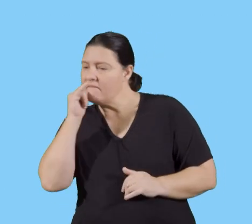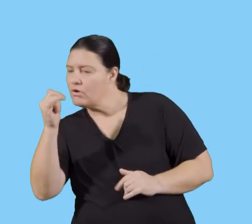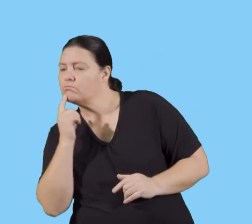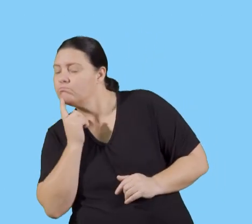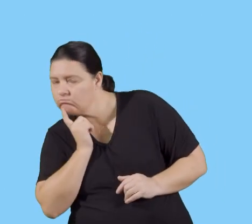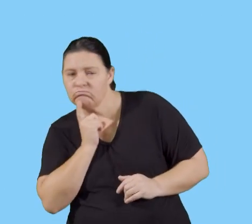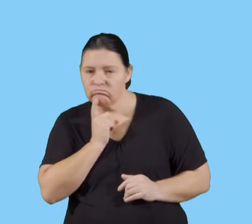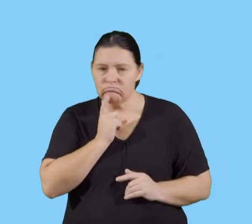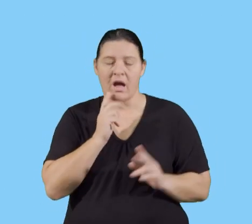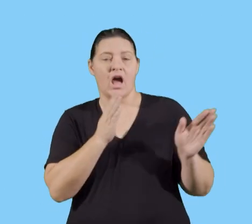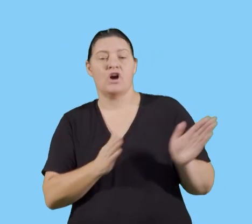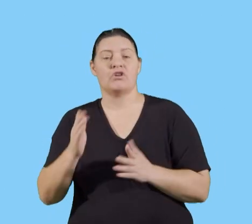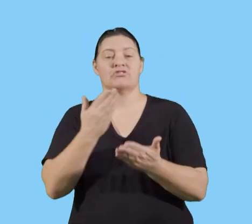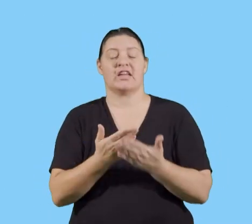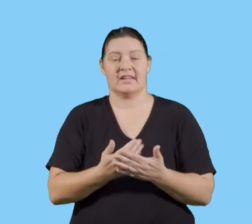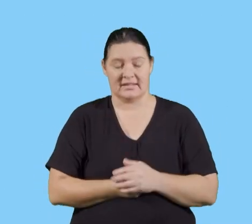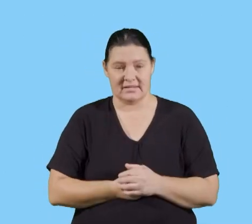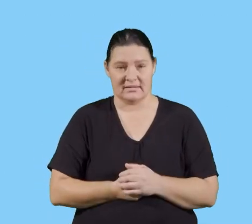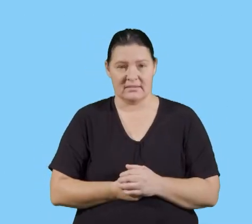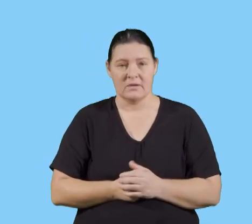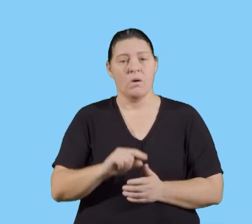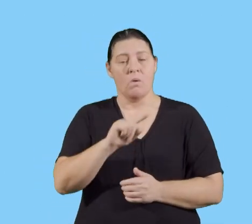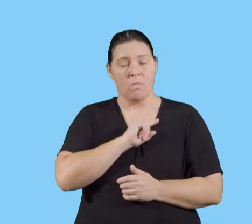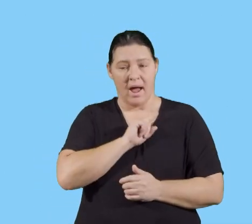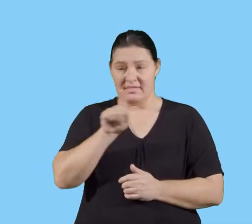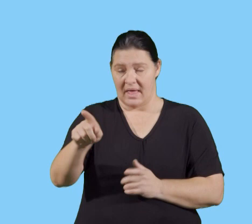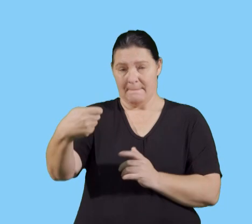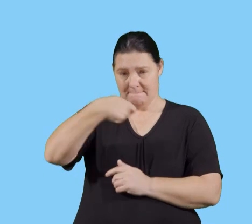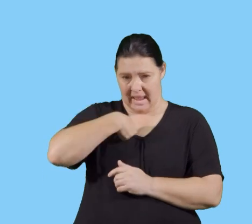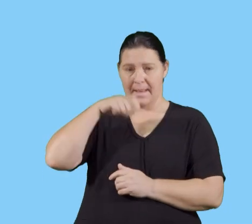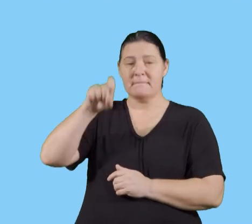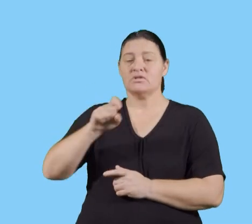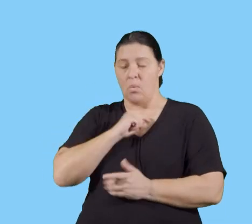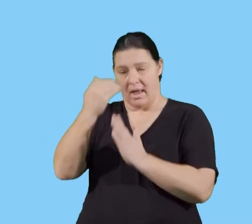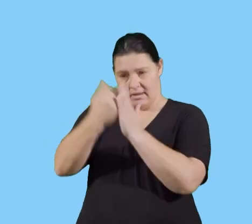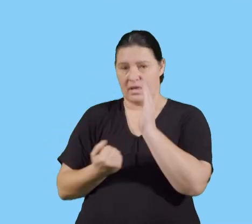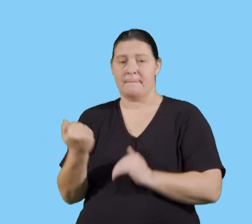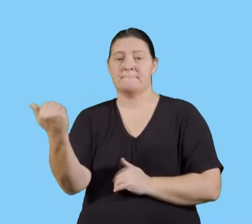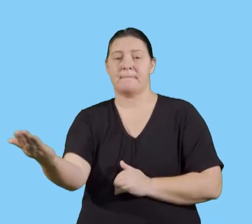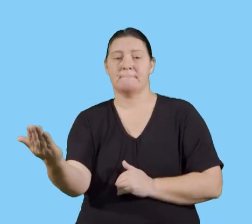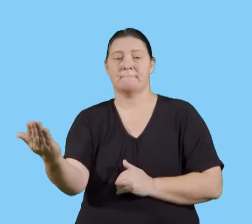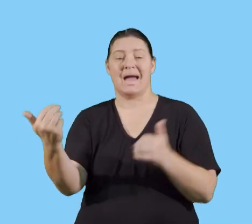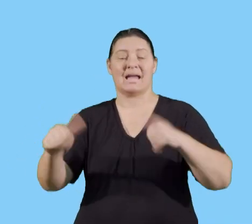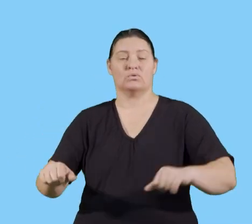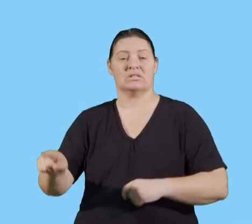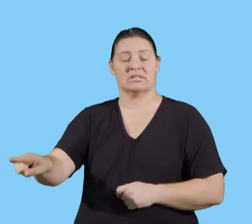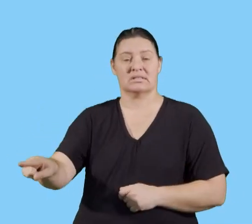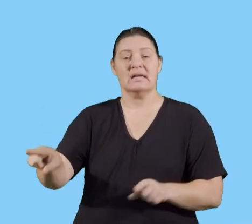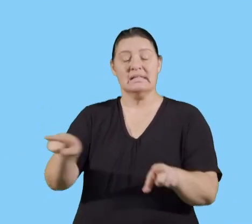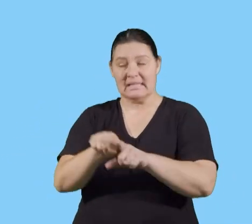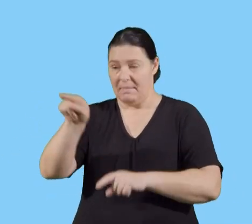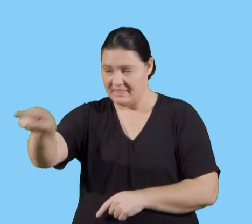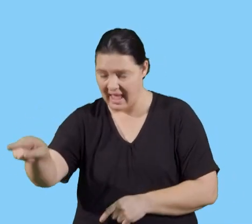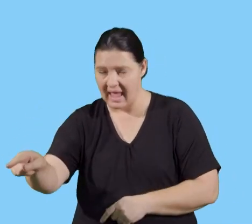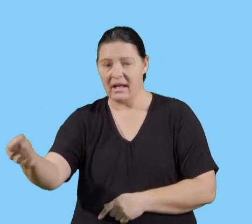make arrangements. So remember, they are our debtors. We have sent them a statement. And because they are our creditors, they